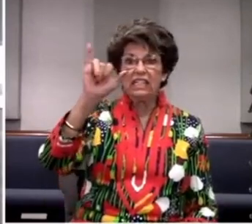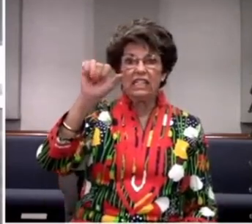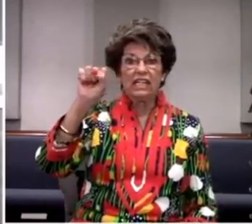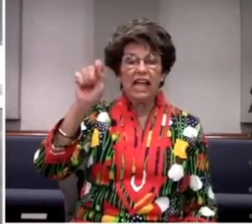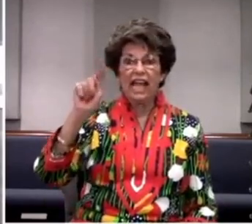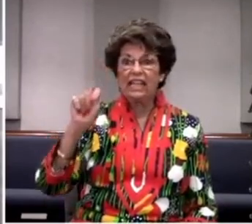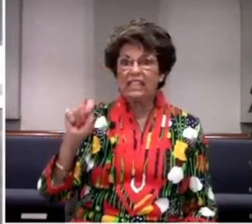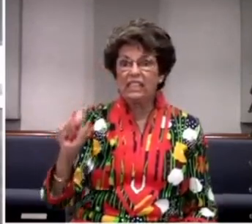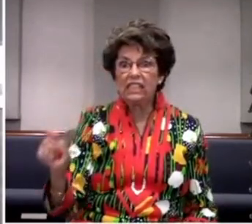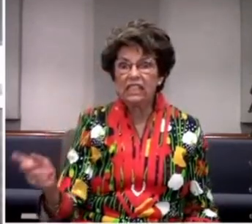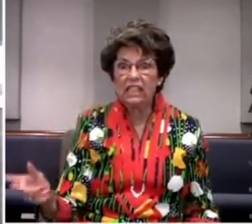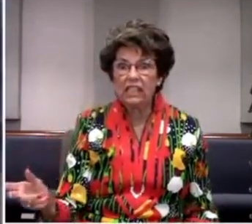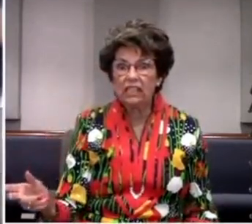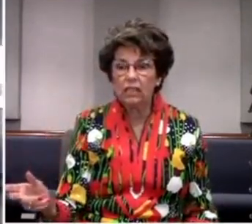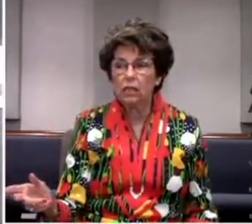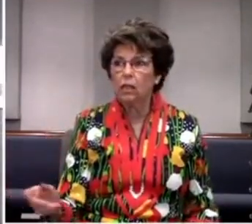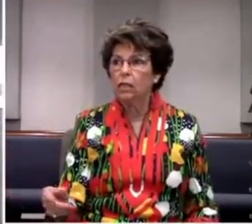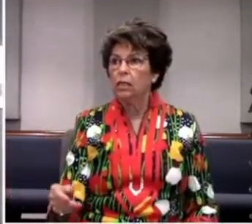It's not like you just one day